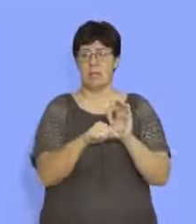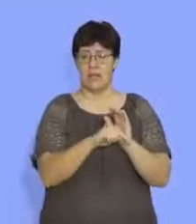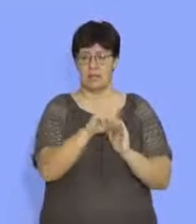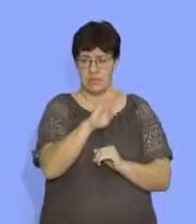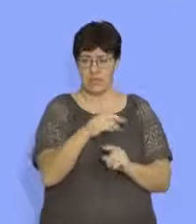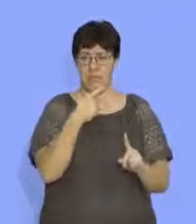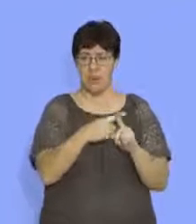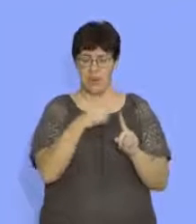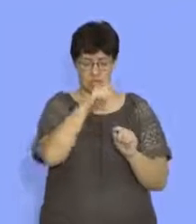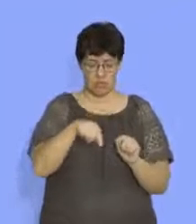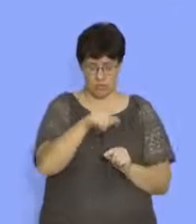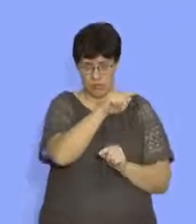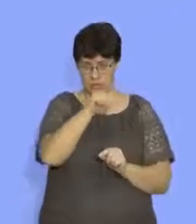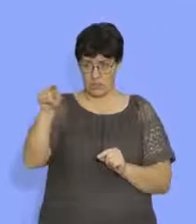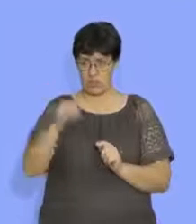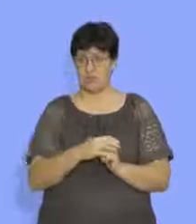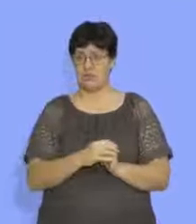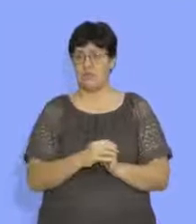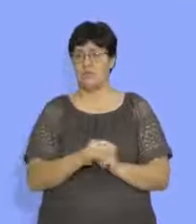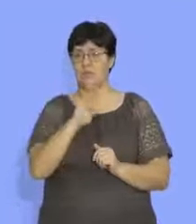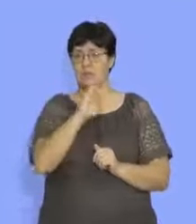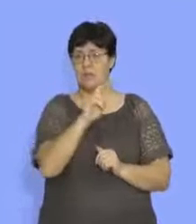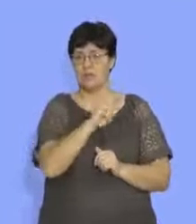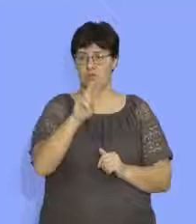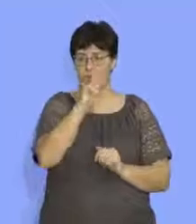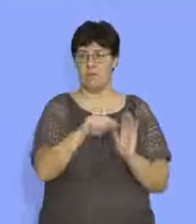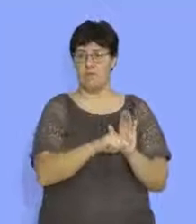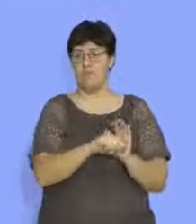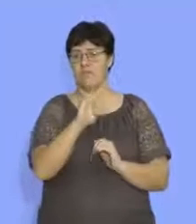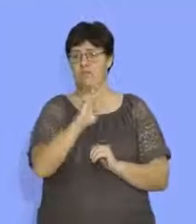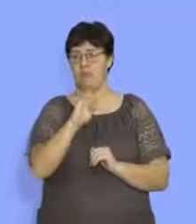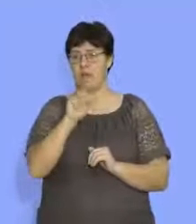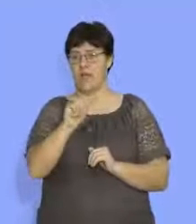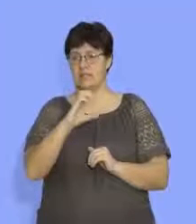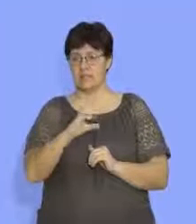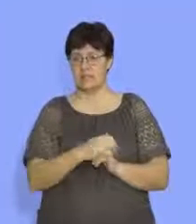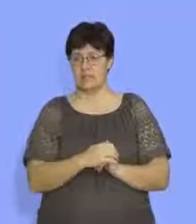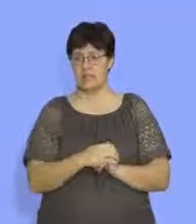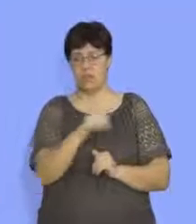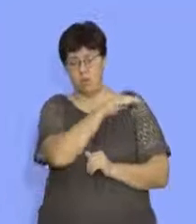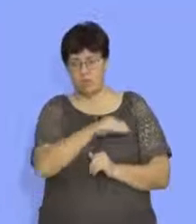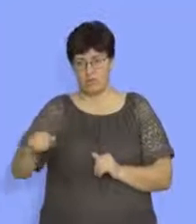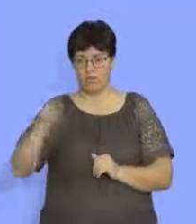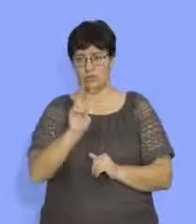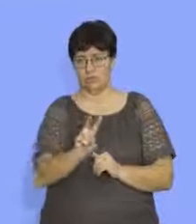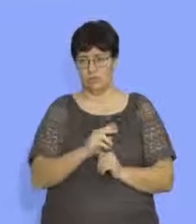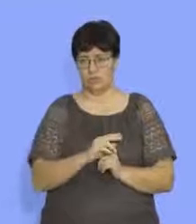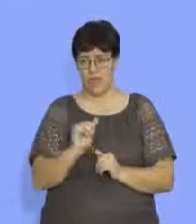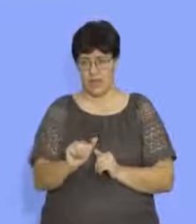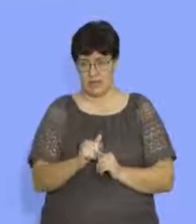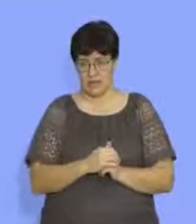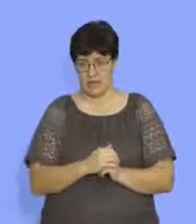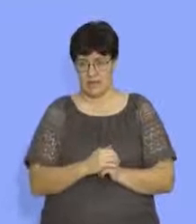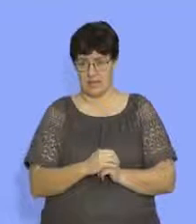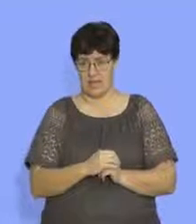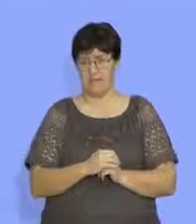minus the square root of b squared minus 4ac all over 2a, right?